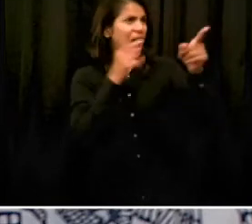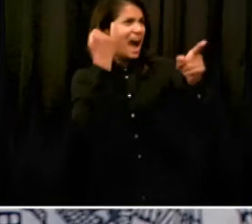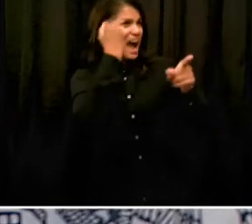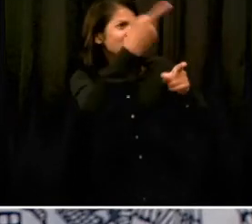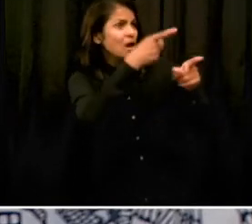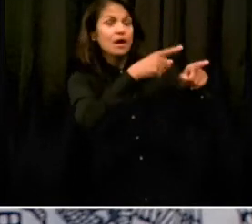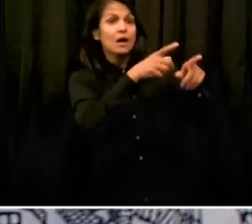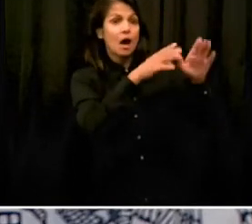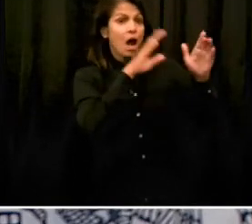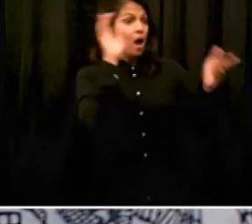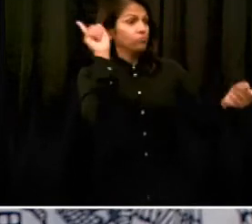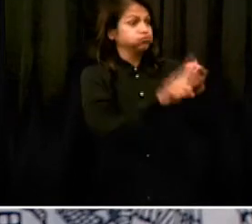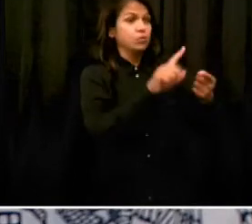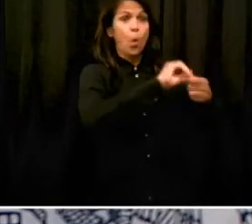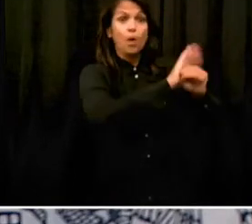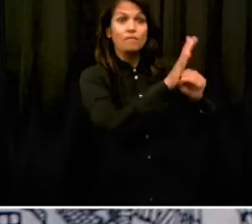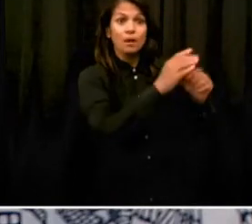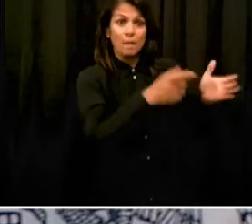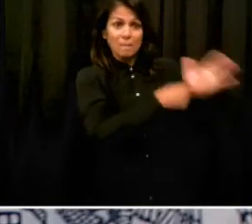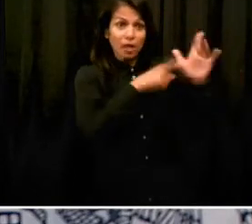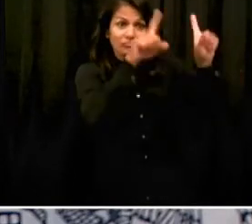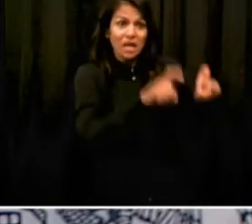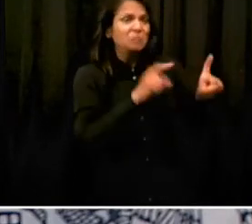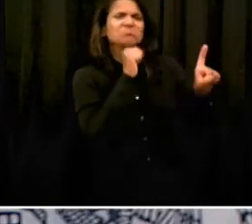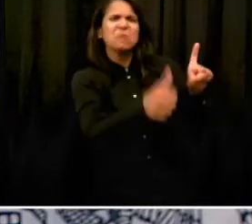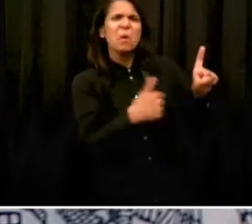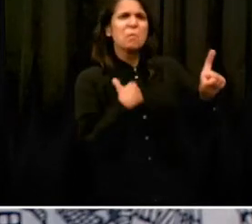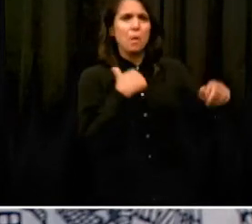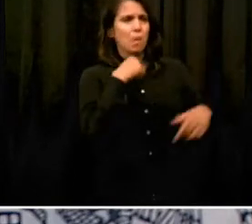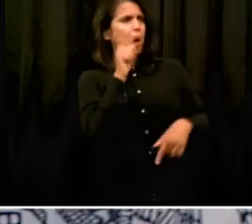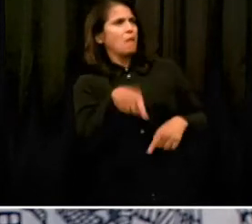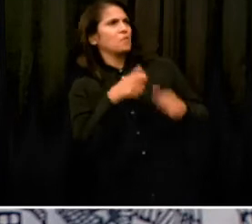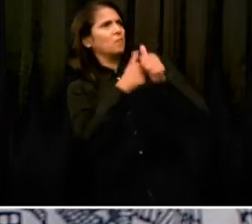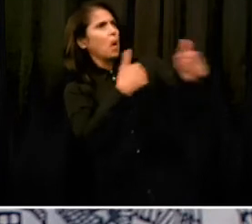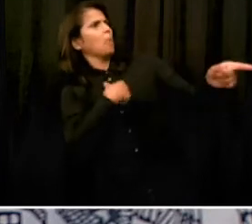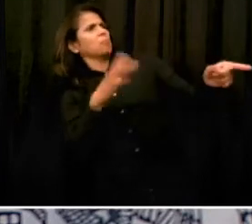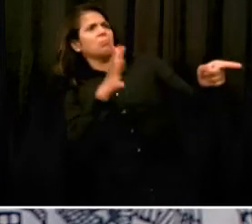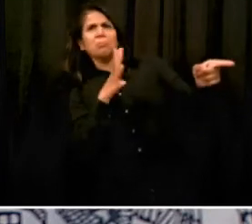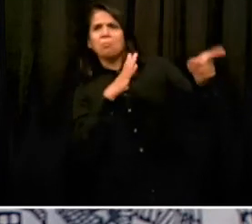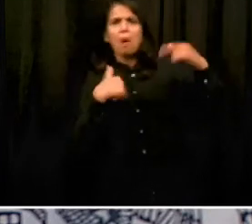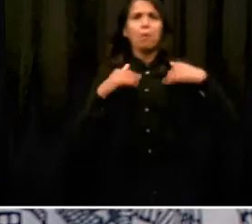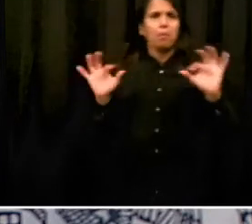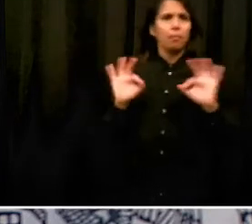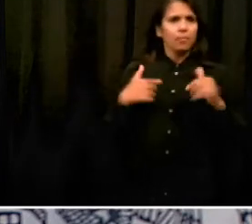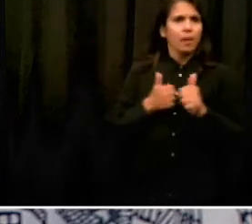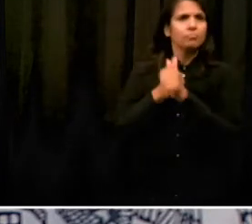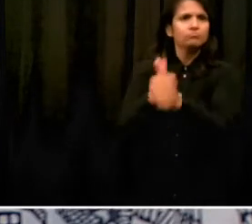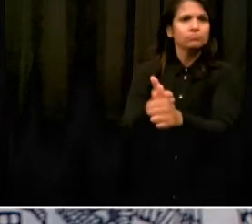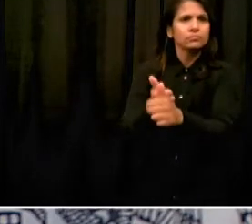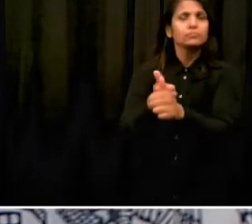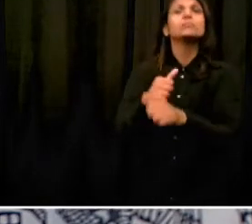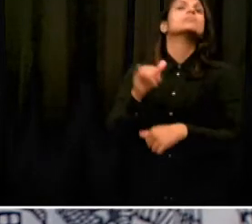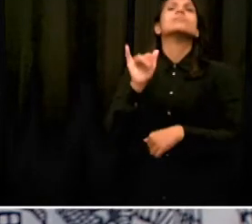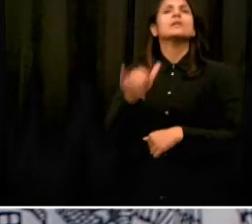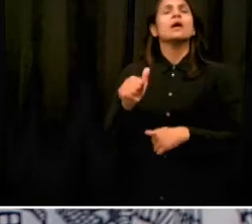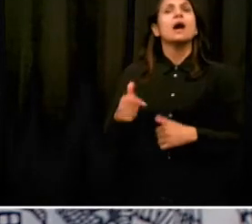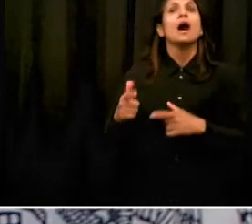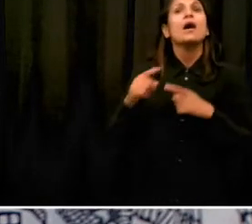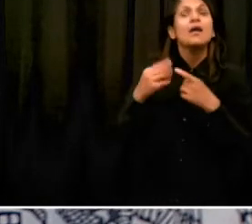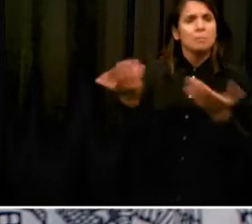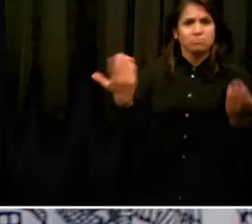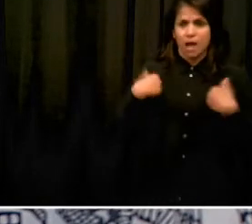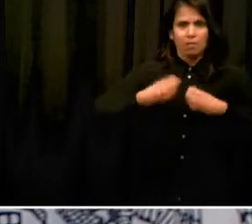testing available for free, over 200 locations around the city, constantly encourage everyone to get